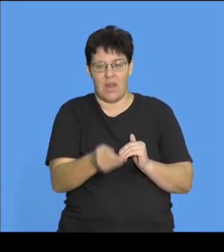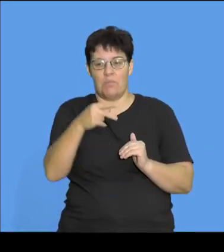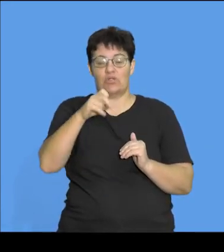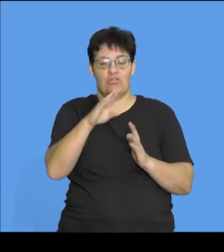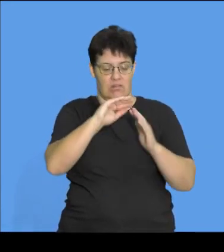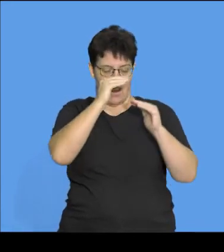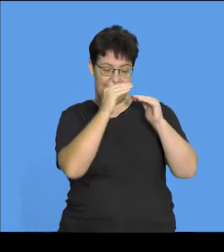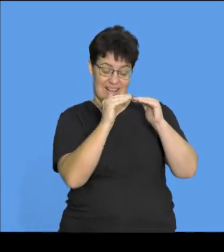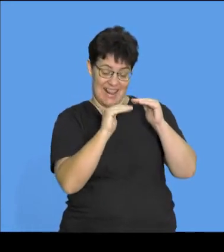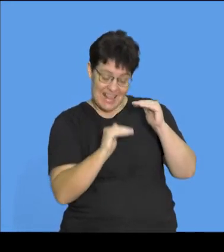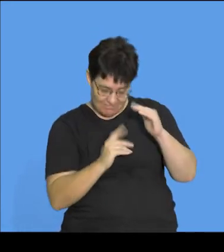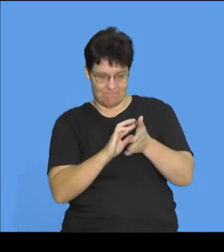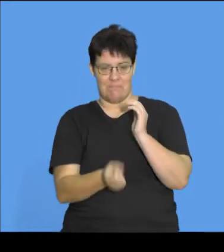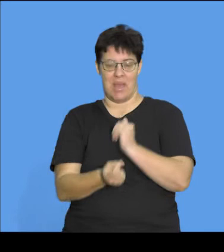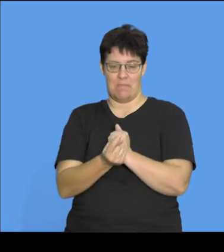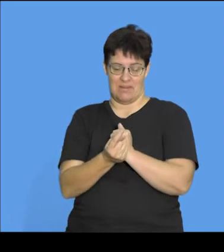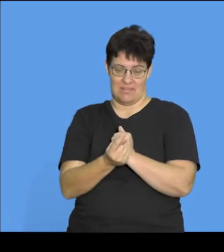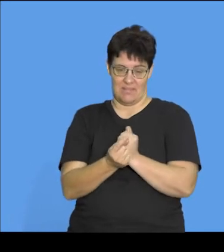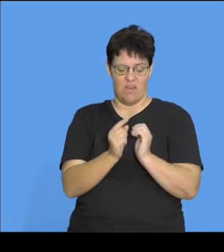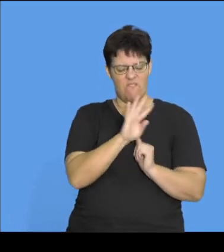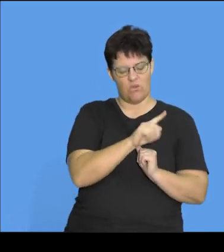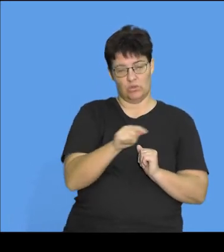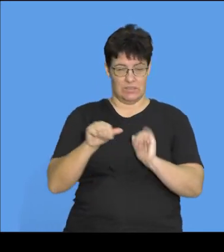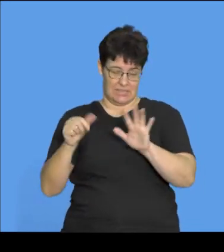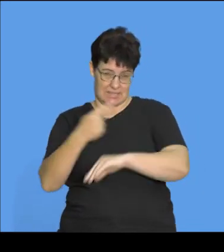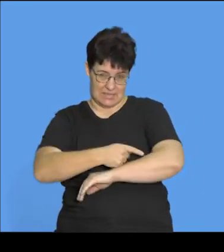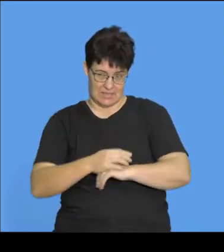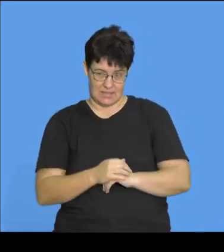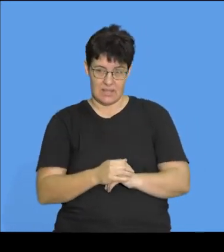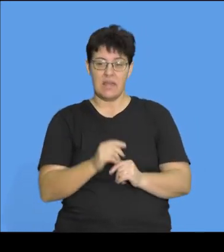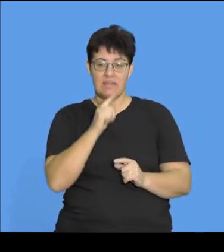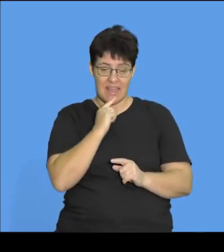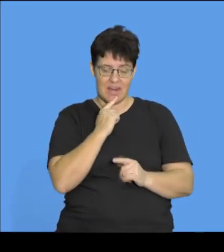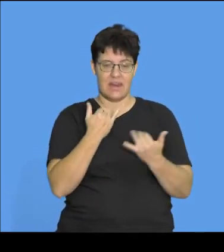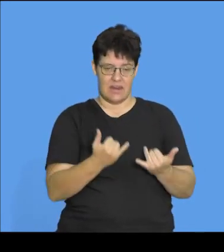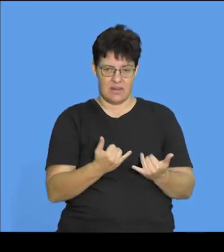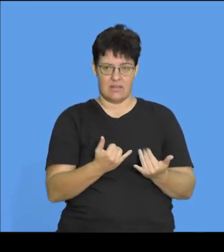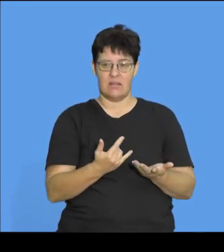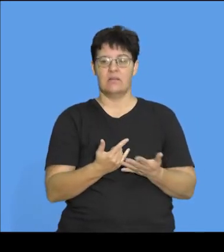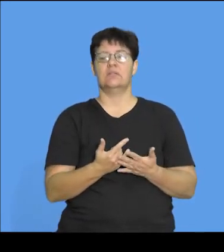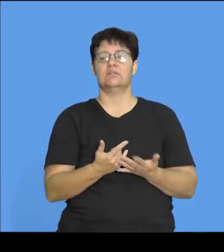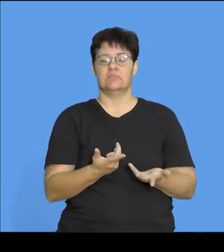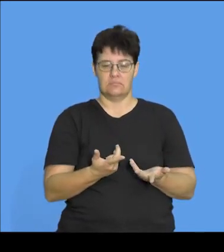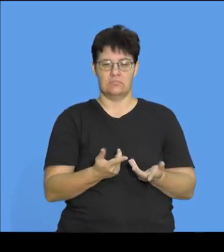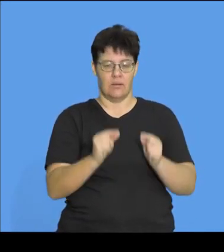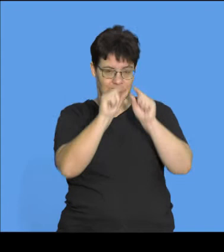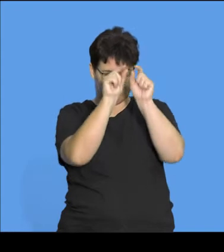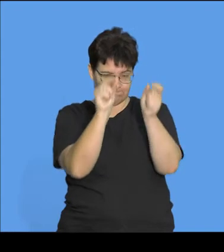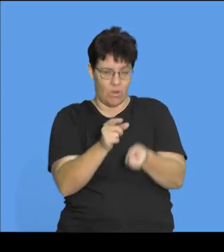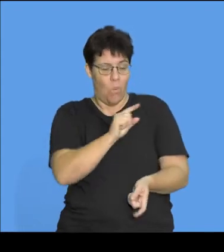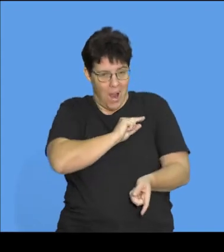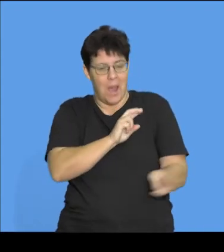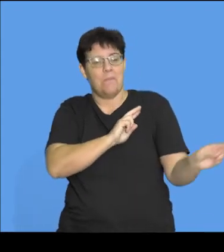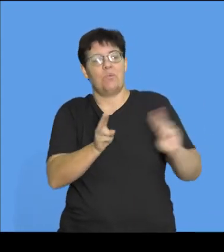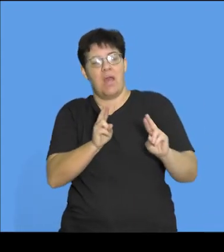decrease. So the endometrium in the uterus immediately starts to thicken once to prepare for the arrival of the